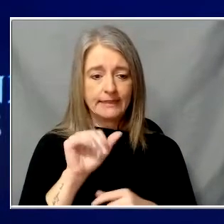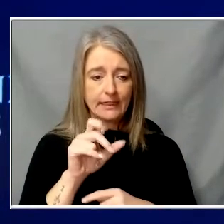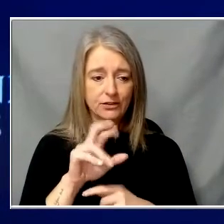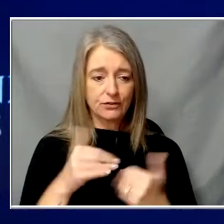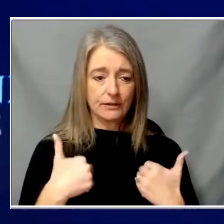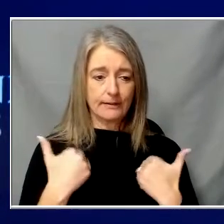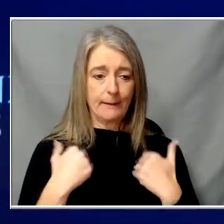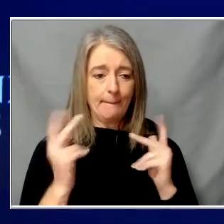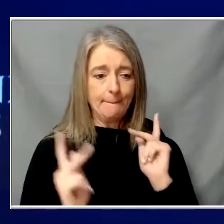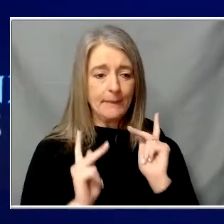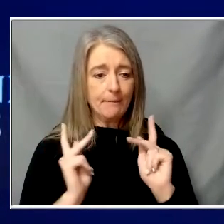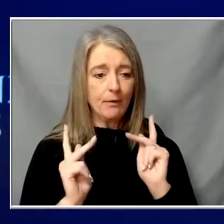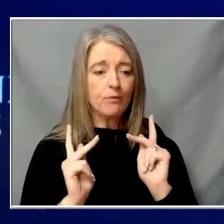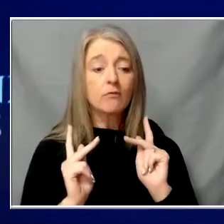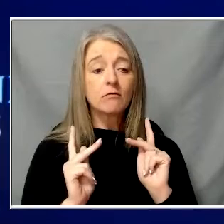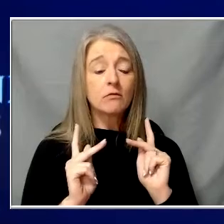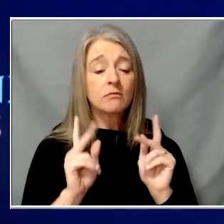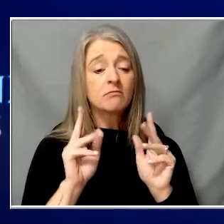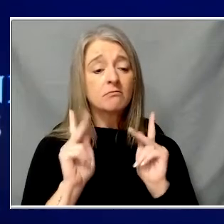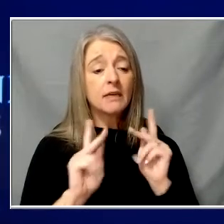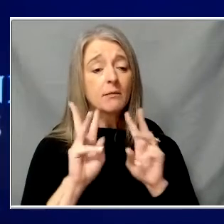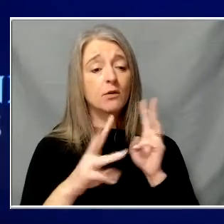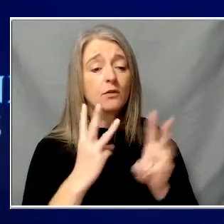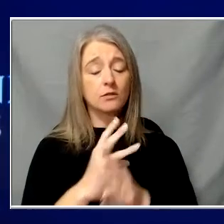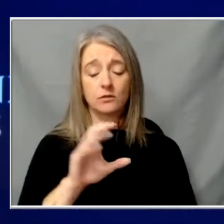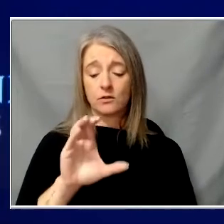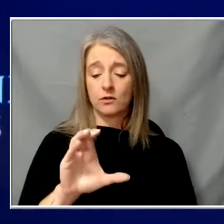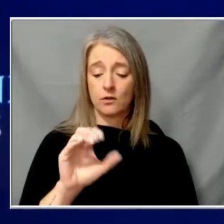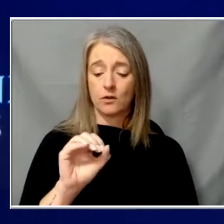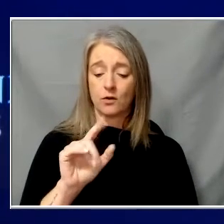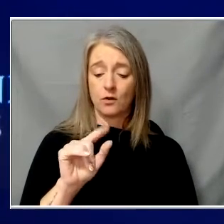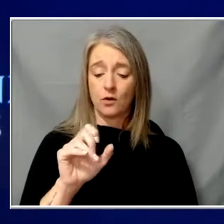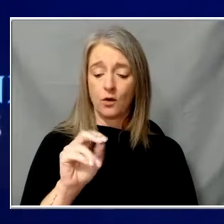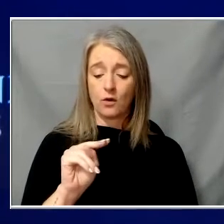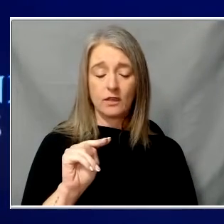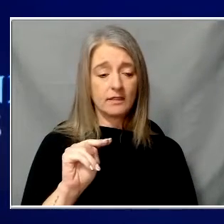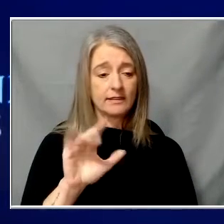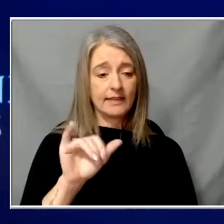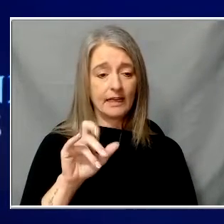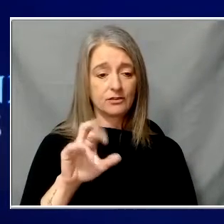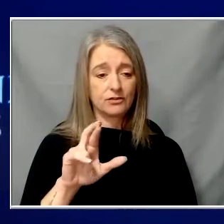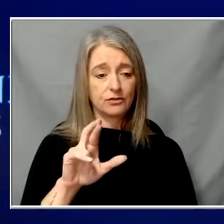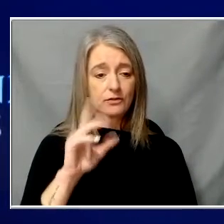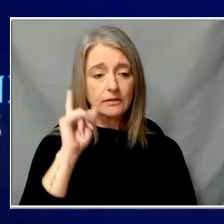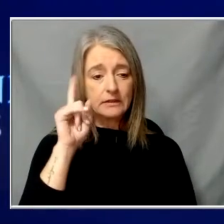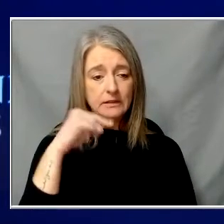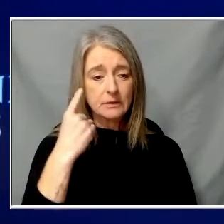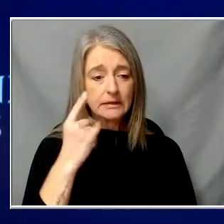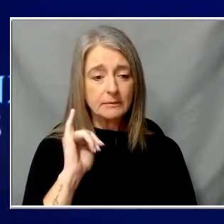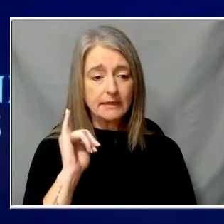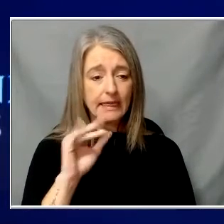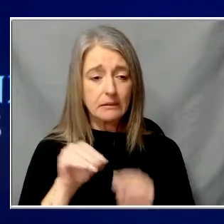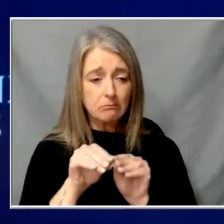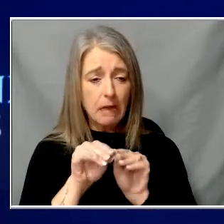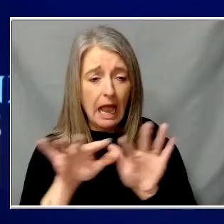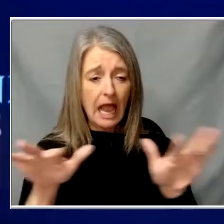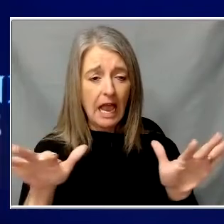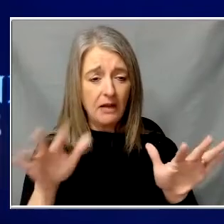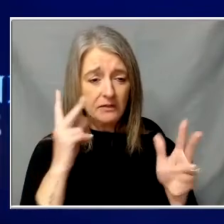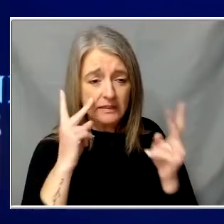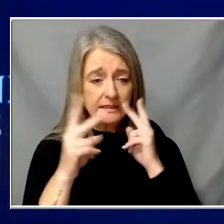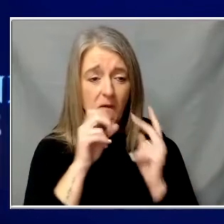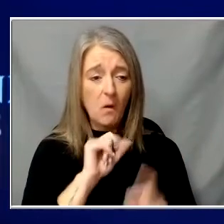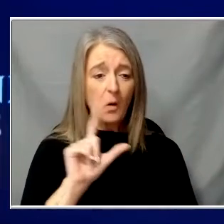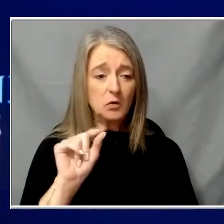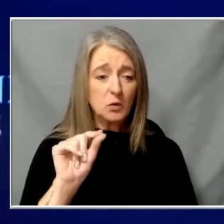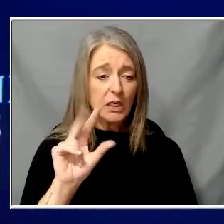it's to people in the world of colorectal cancer, that we treat, it almost seems like an epidemic. Seriously, we're seeing a lot of 20-year-olds,